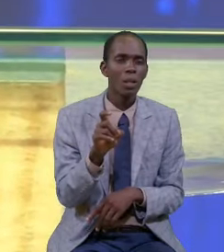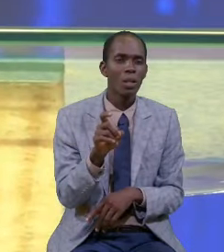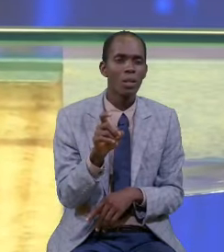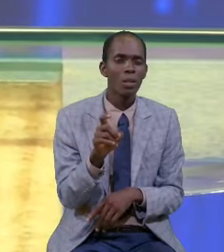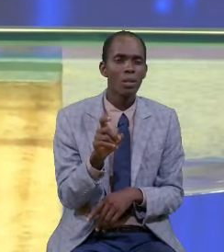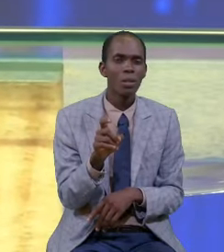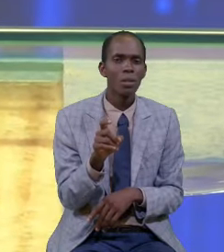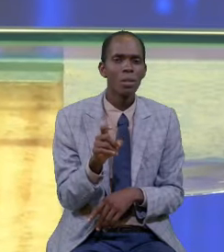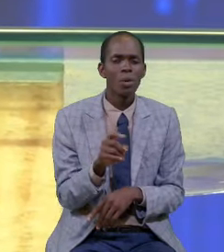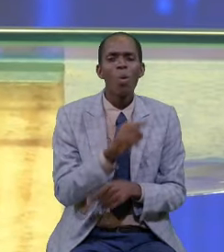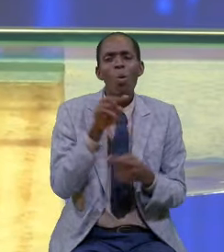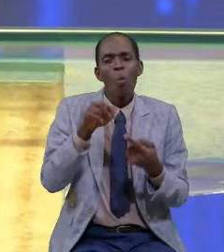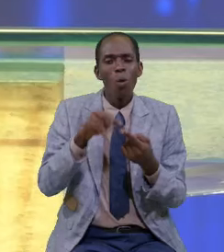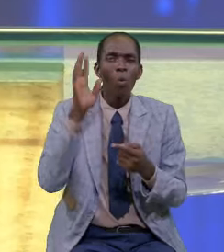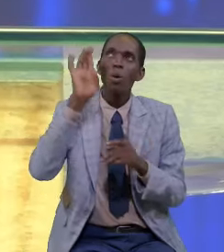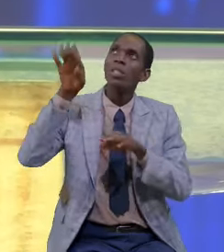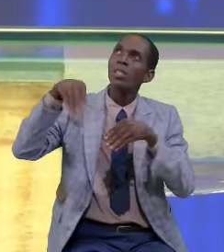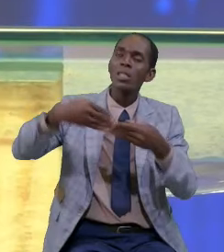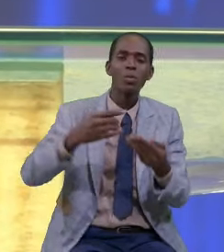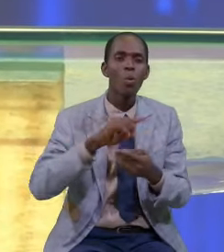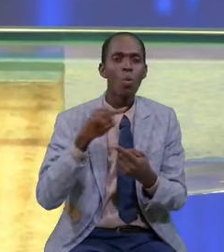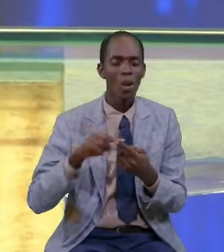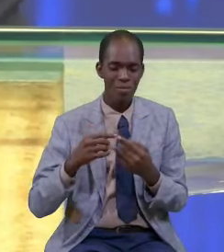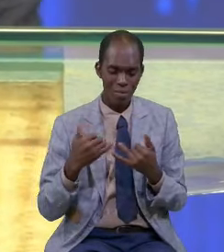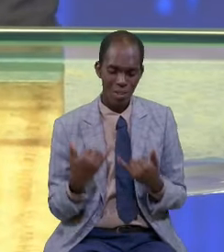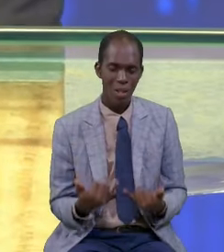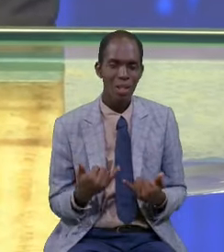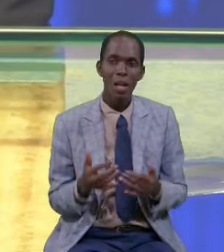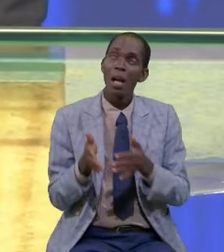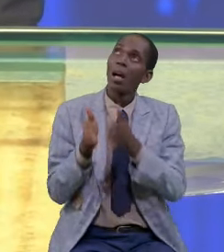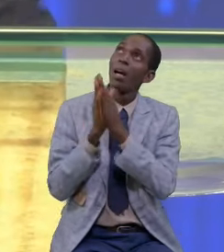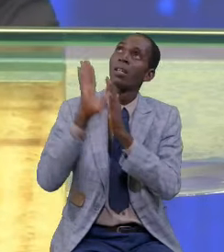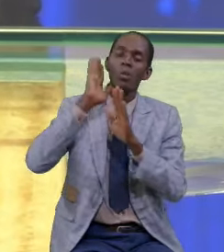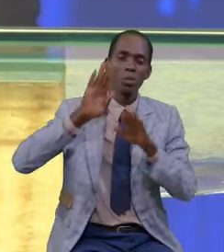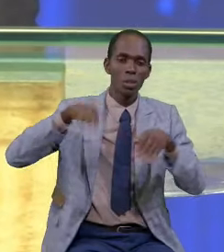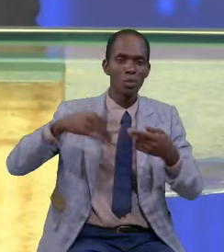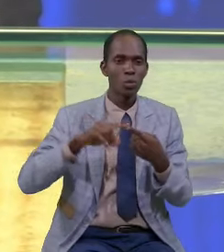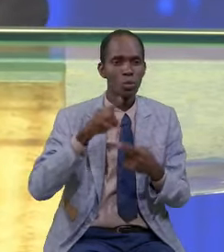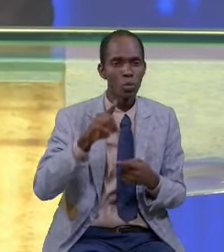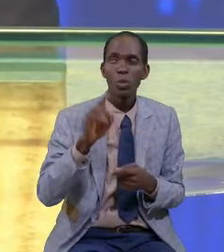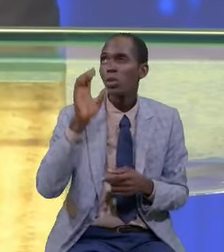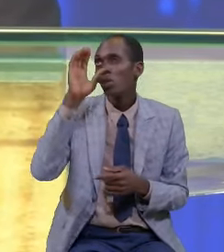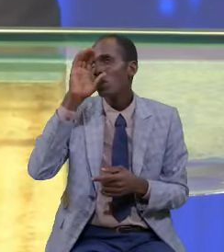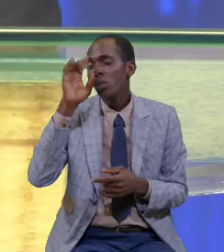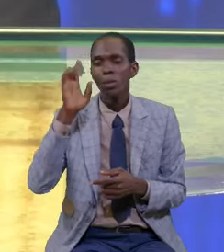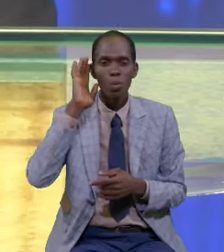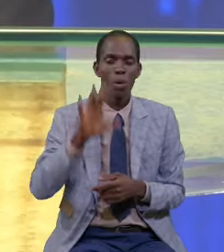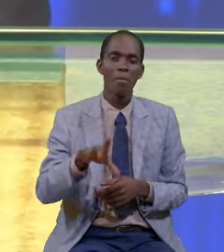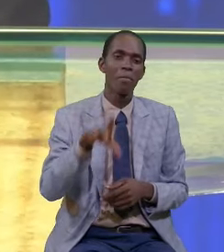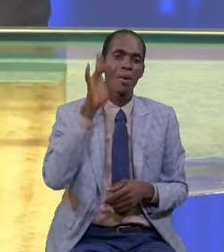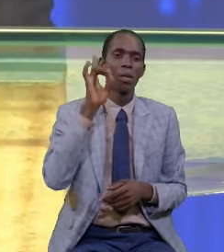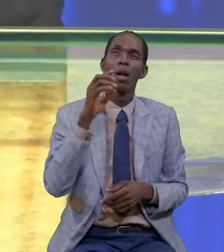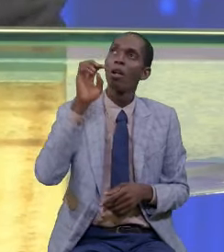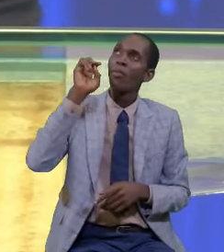When will it be given to you? Now. Ask and it shall be given unto you. Seek and ye shall find.